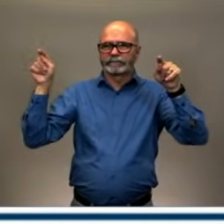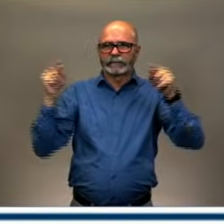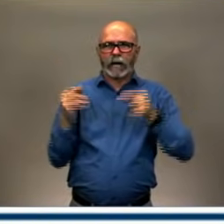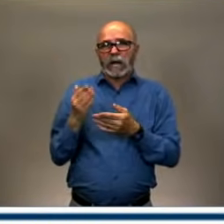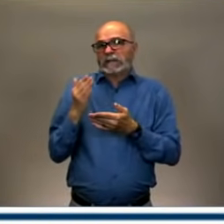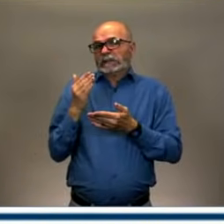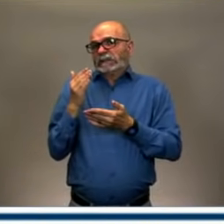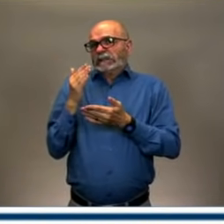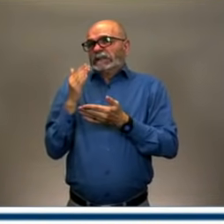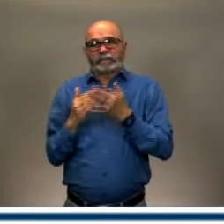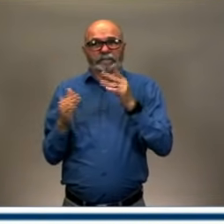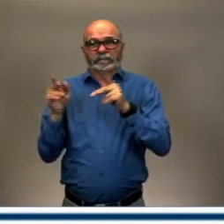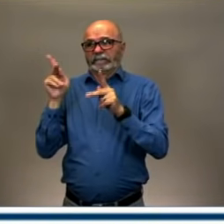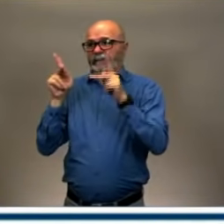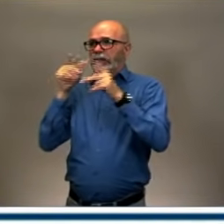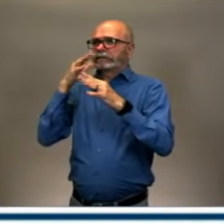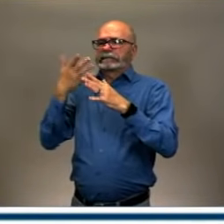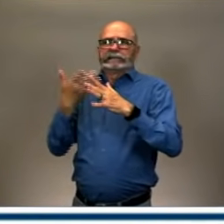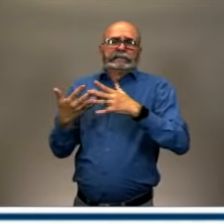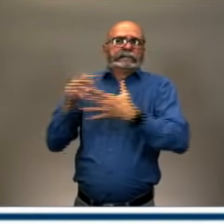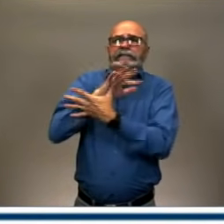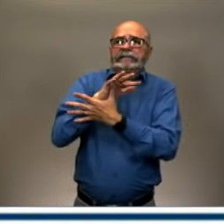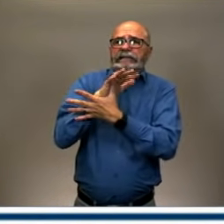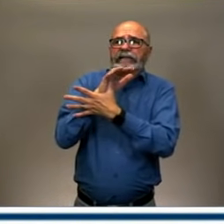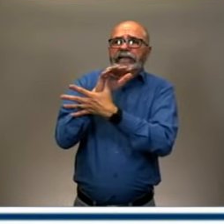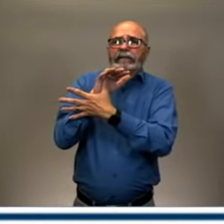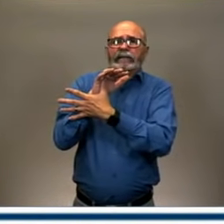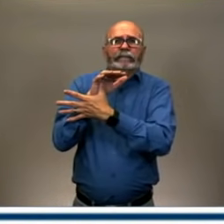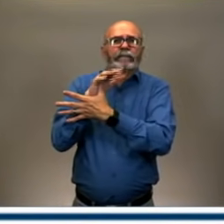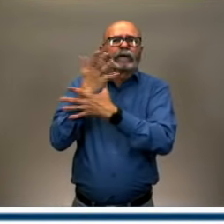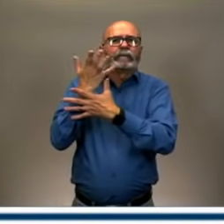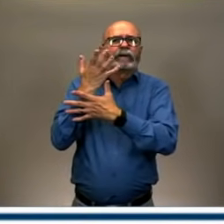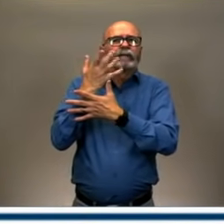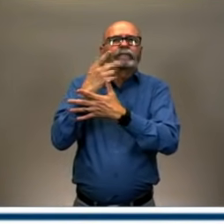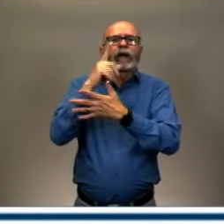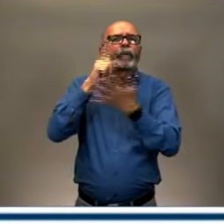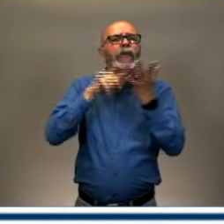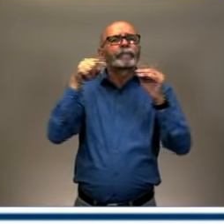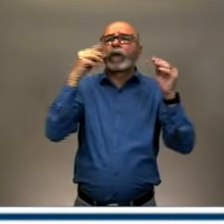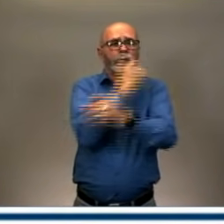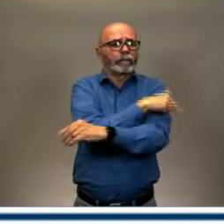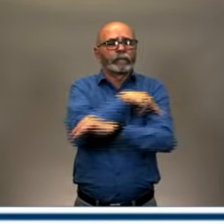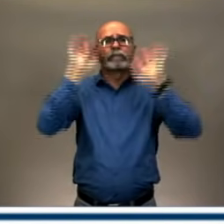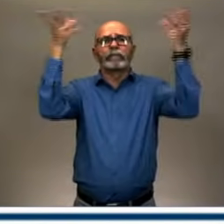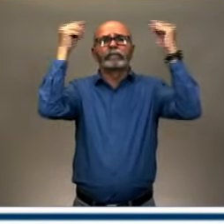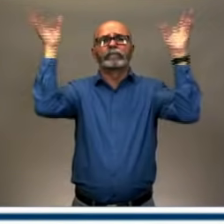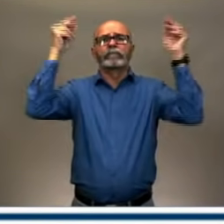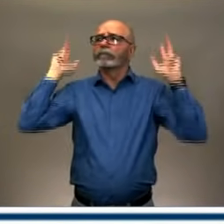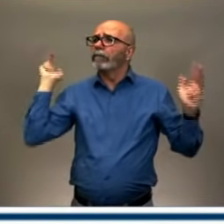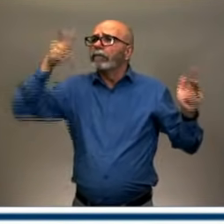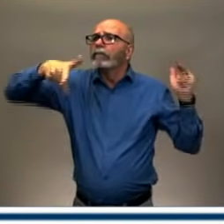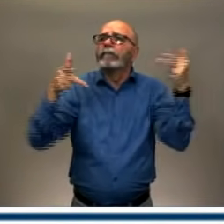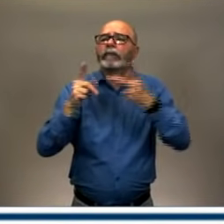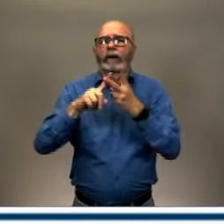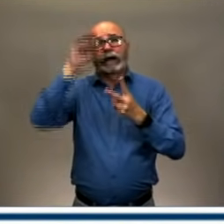list than Halifax paramedics or home care workers, considering both work in nursing homes and houses and hospitals,